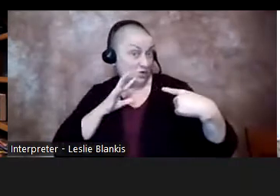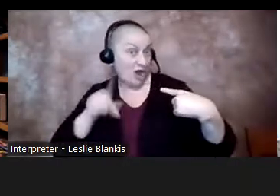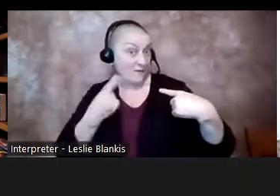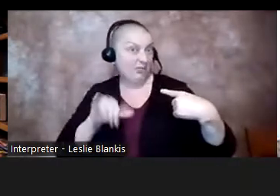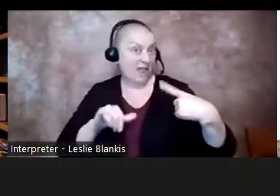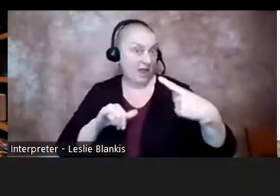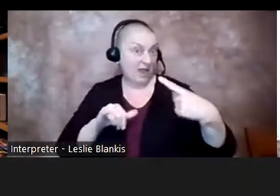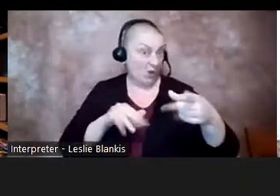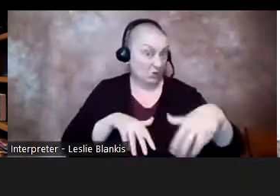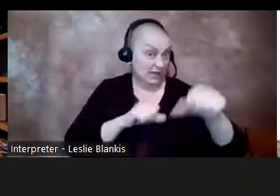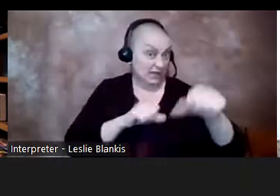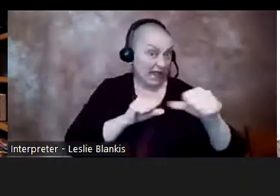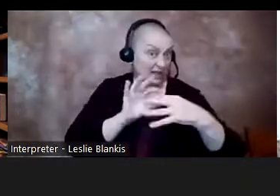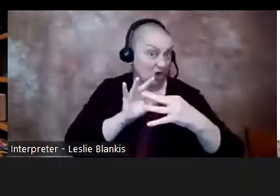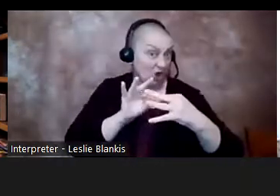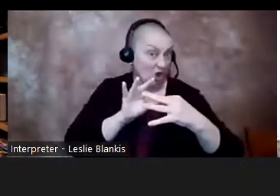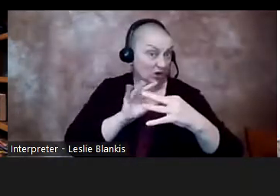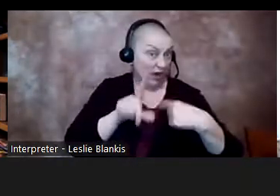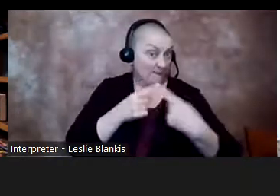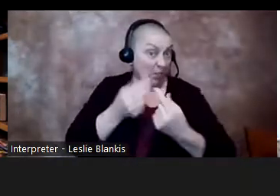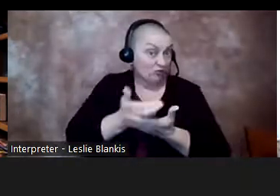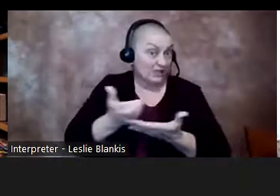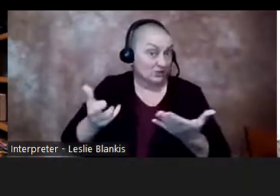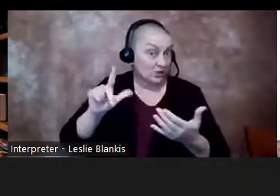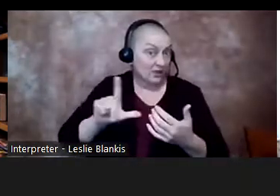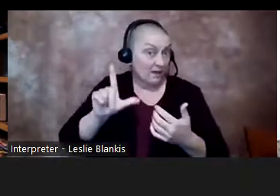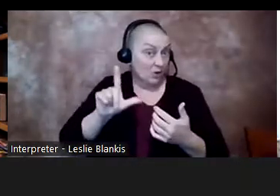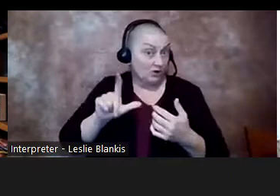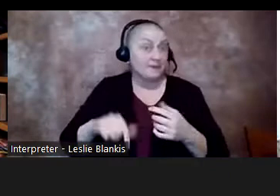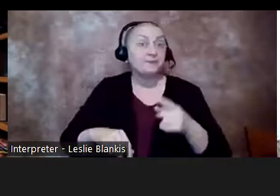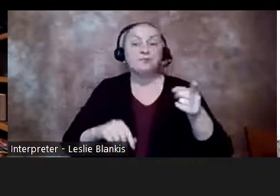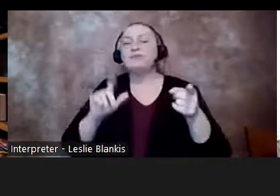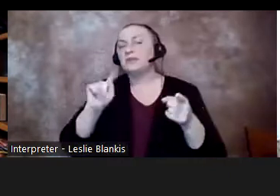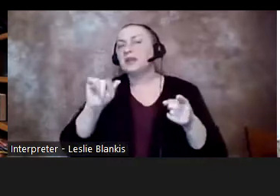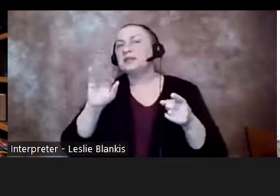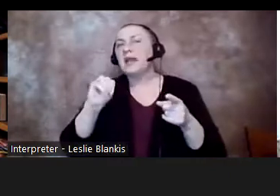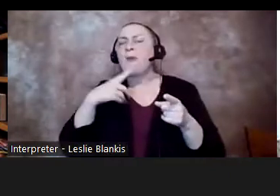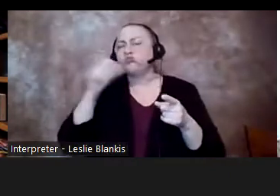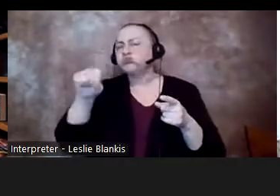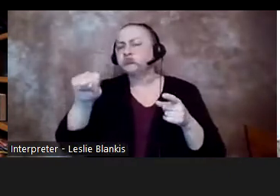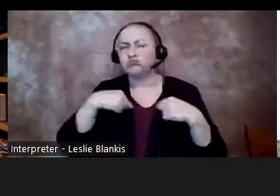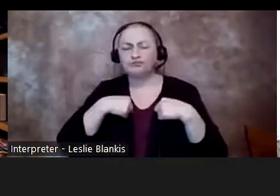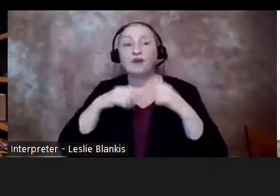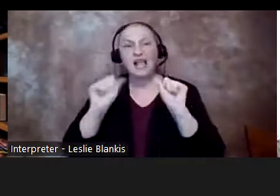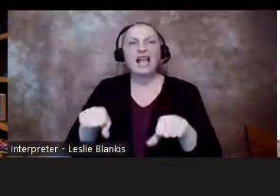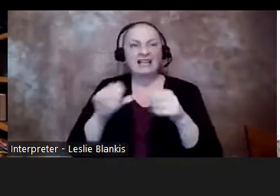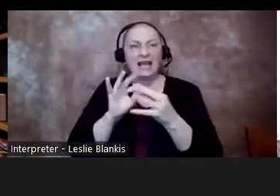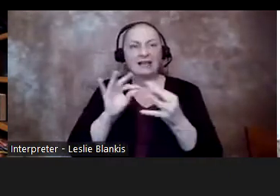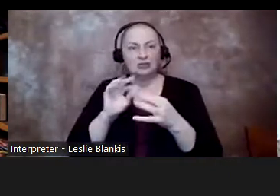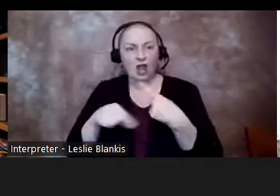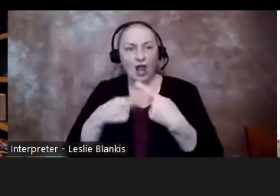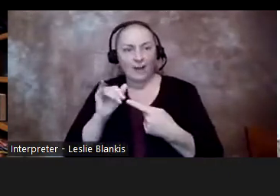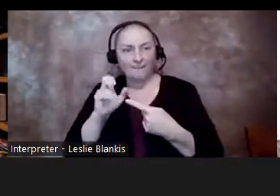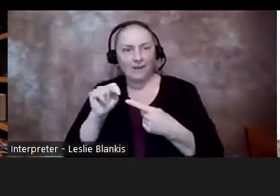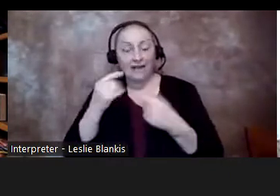it, or you could take it over and talk about the resource library. Yeah, this is Tim. I can talk about it. I don't know how loud